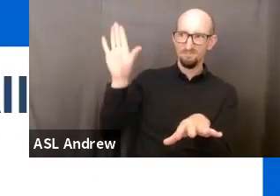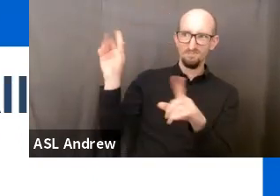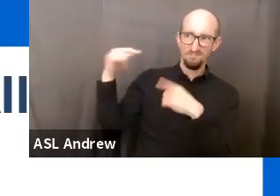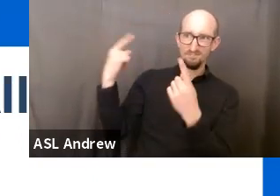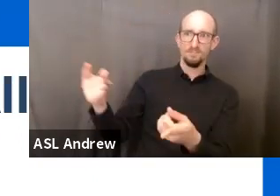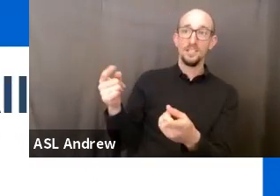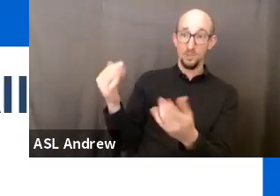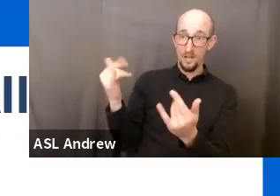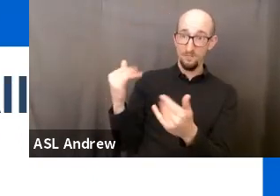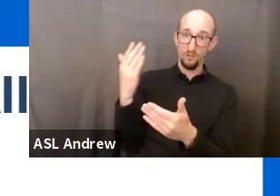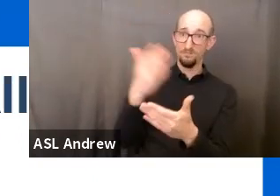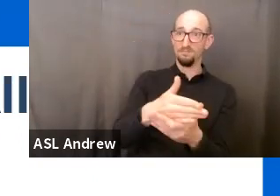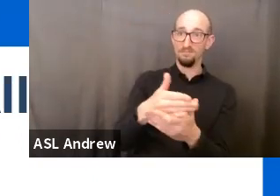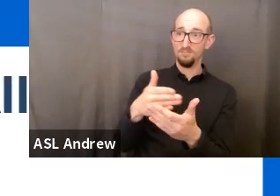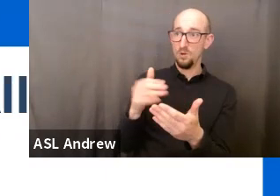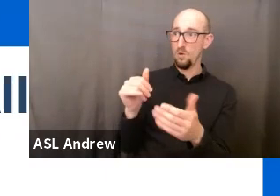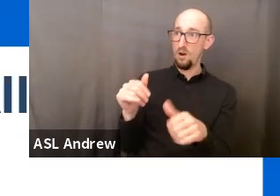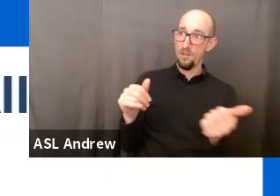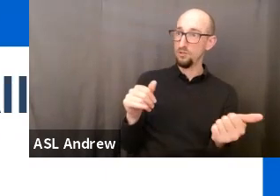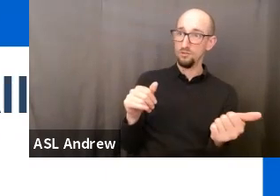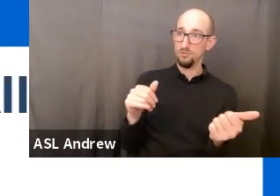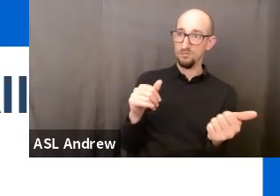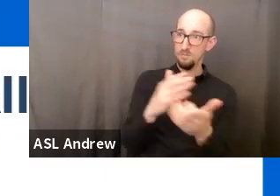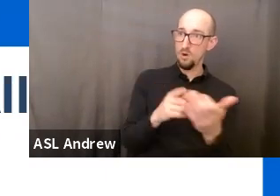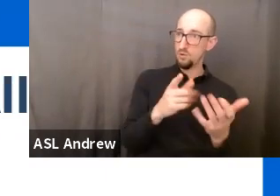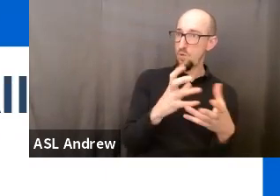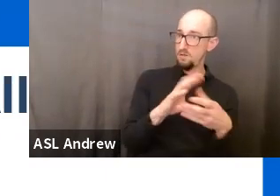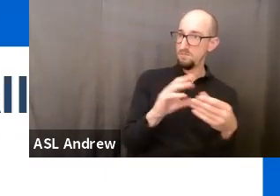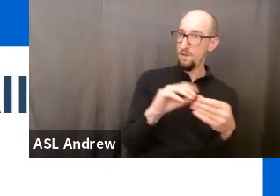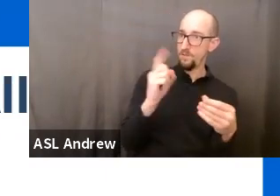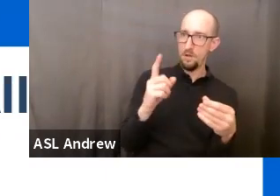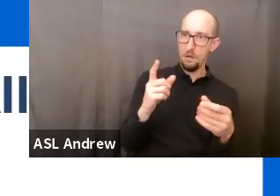or if there was another piece she wanted to raise, but just want to make sure.